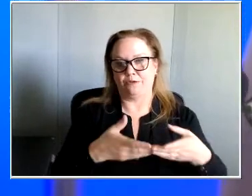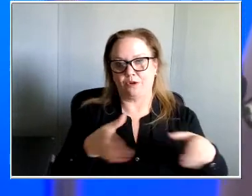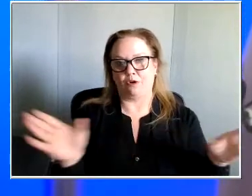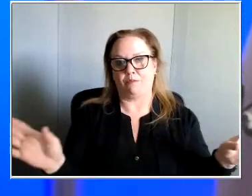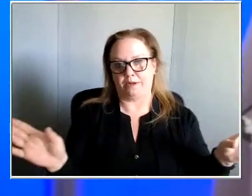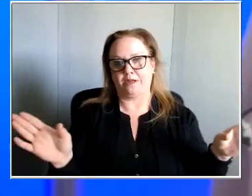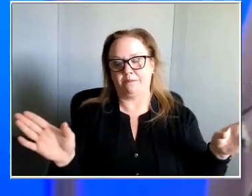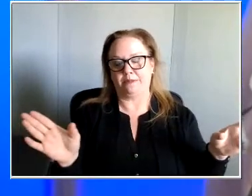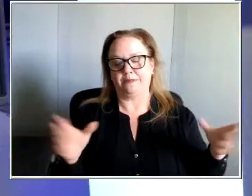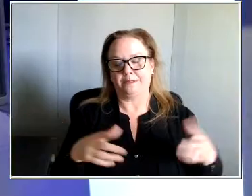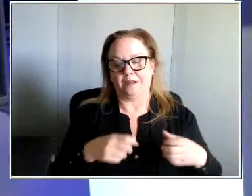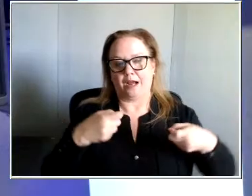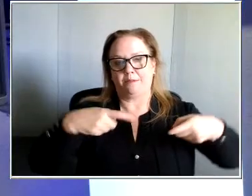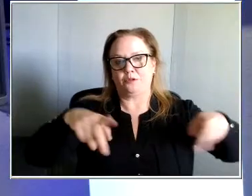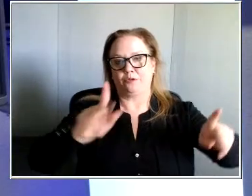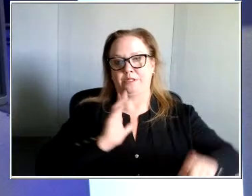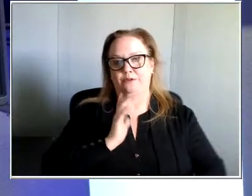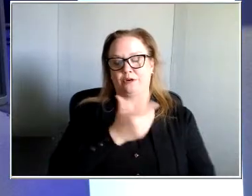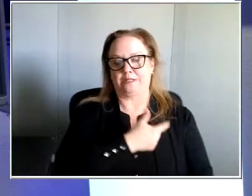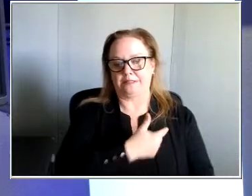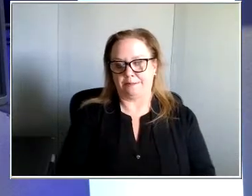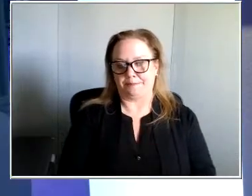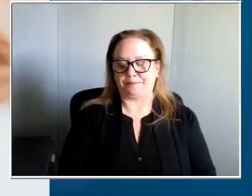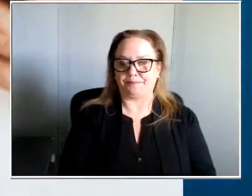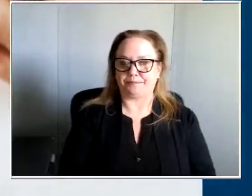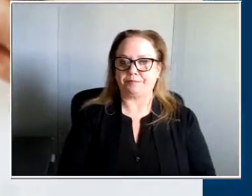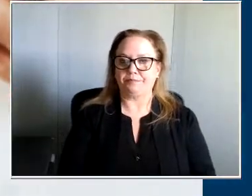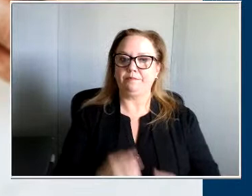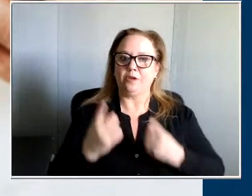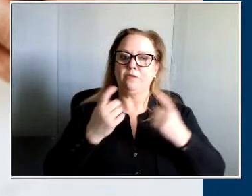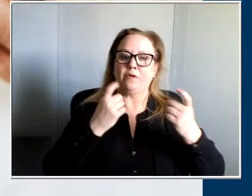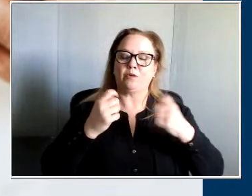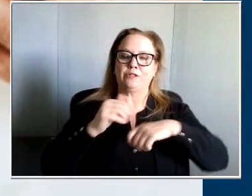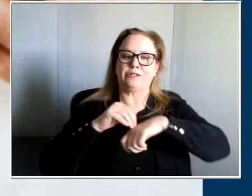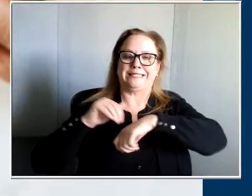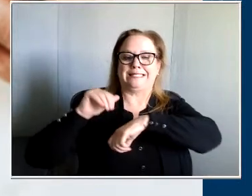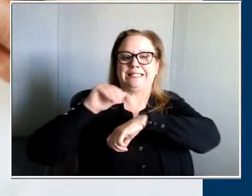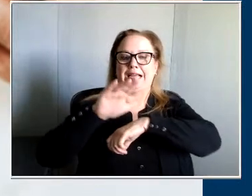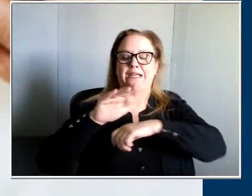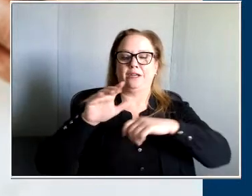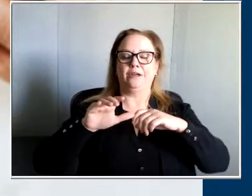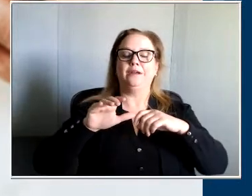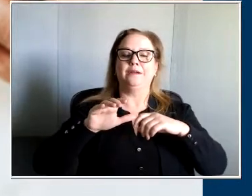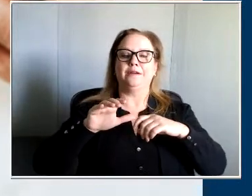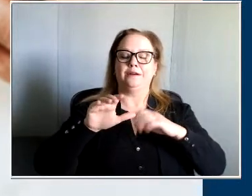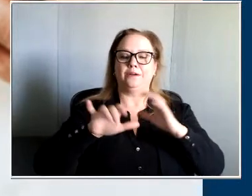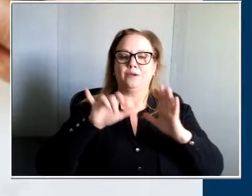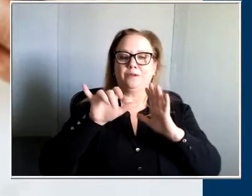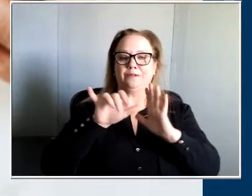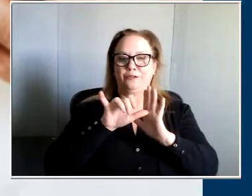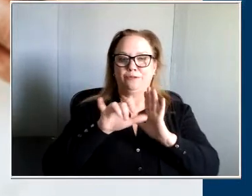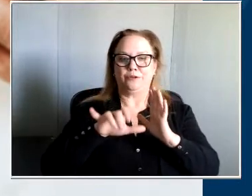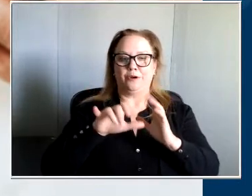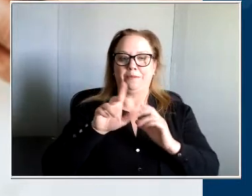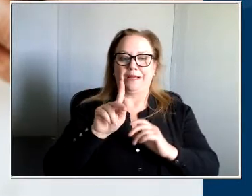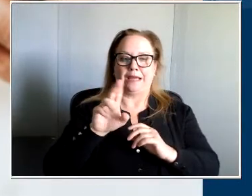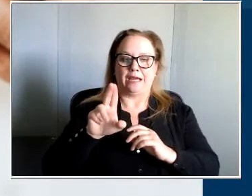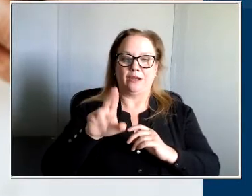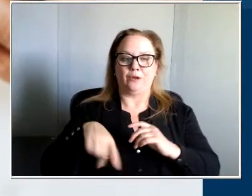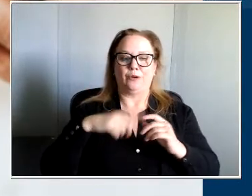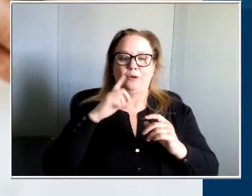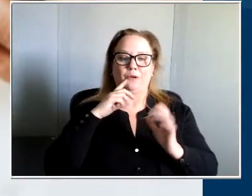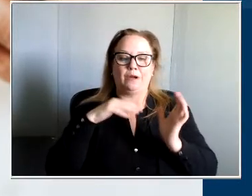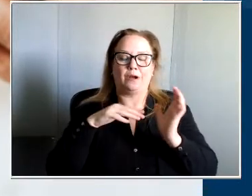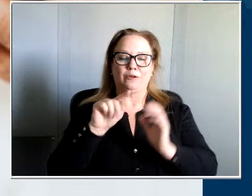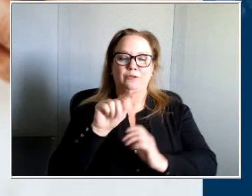for us. Yeah, big darn deal. All right, if you have questions, please send those in to us on YouTube, Facebook, Twitter, or email. The links are right there on your